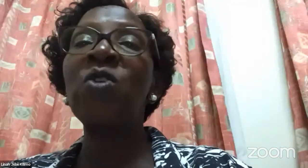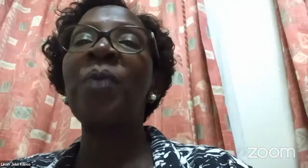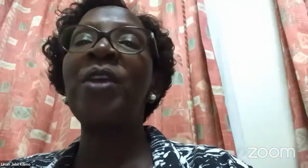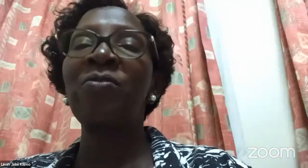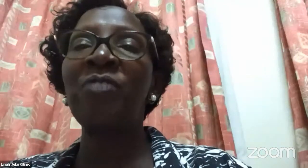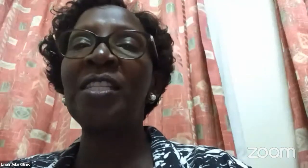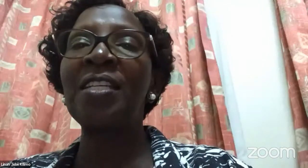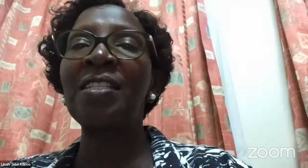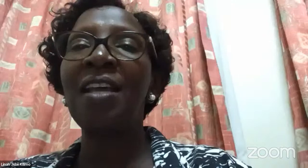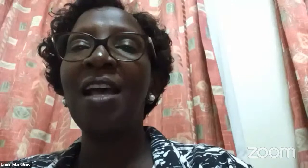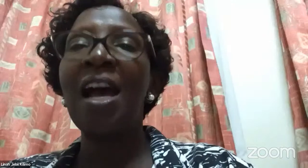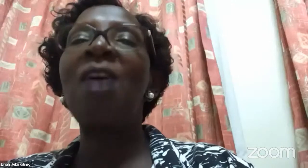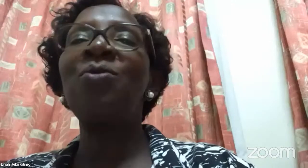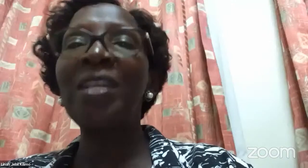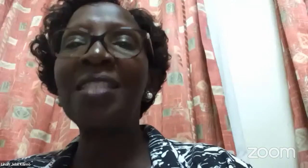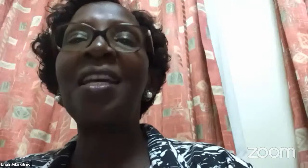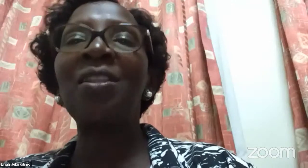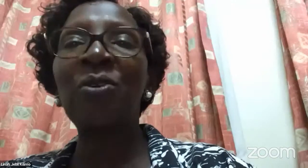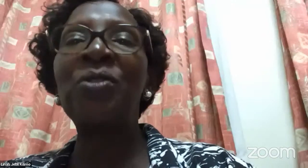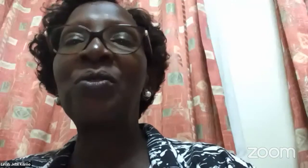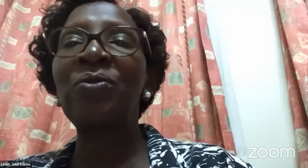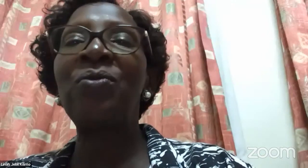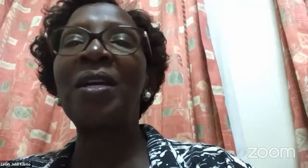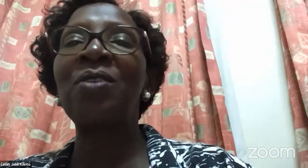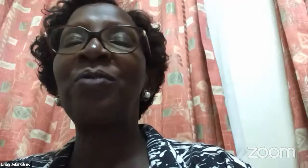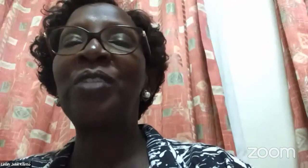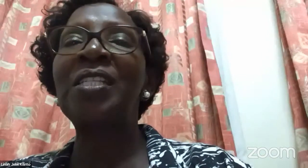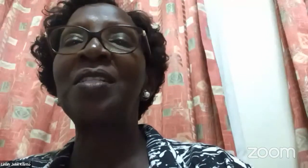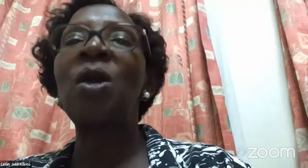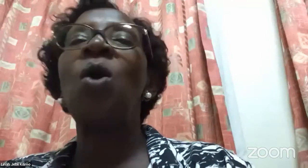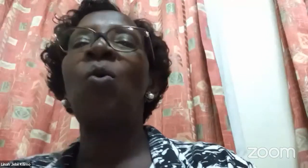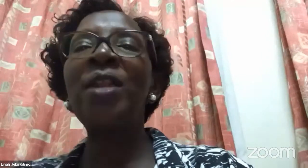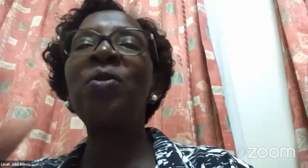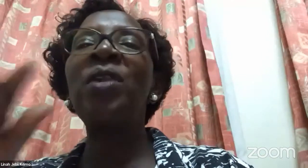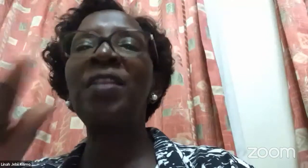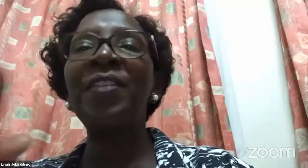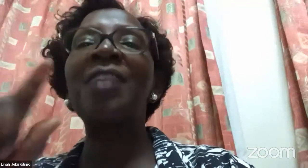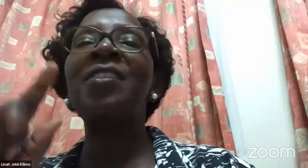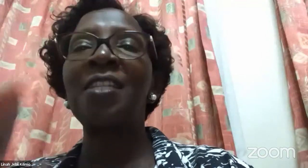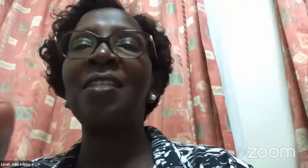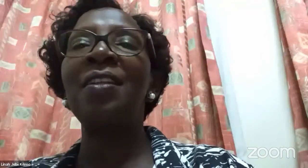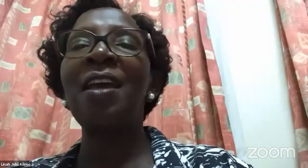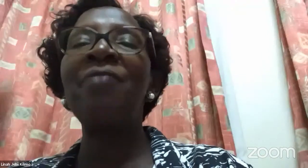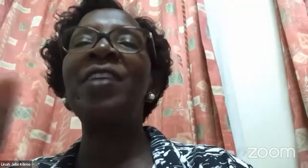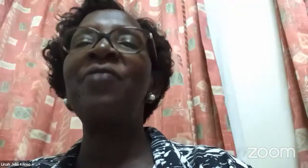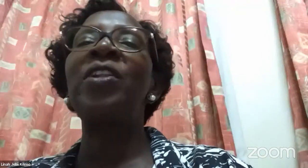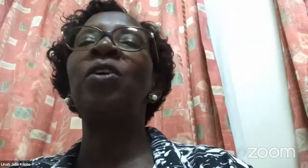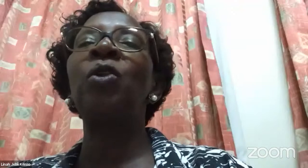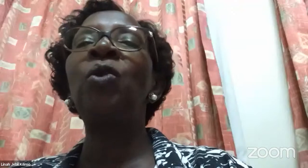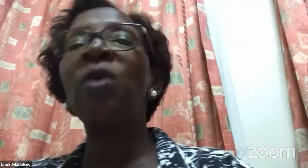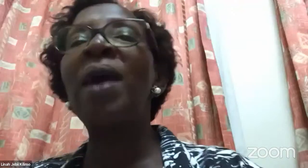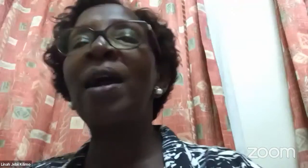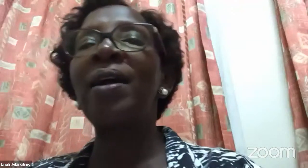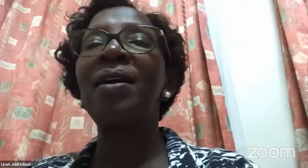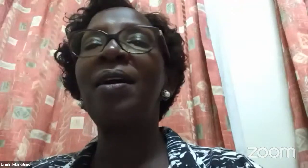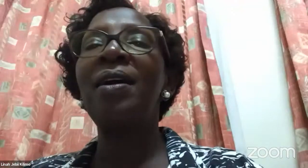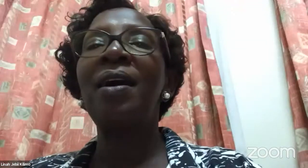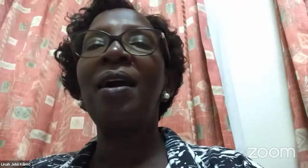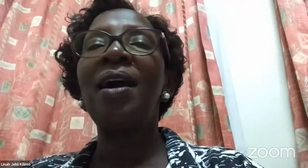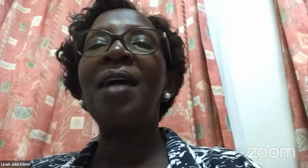who occupy in offices, I always tell those who work in offices, when you leave that seat in every evening, look